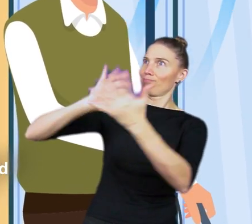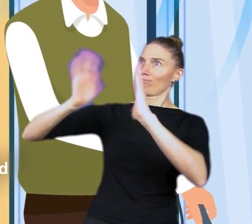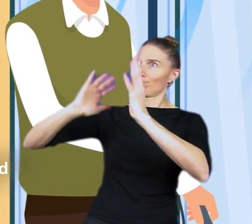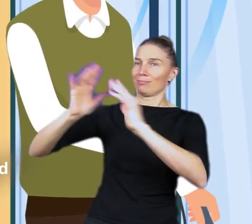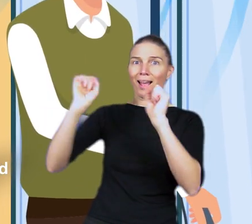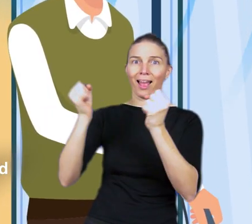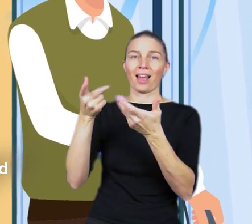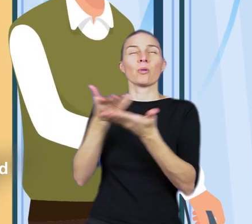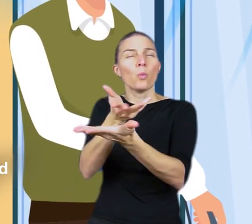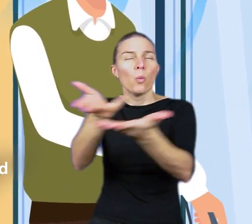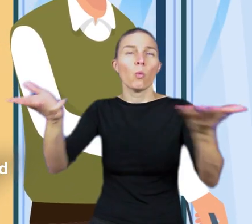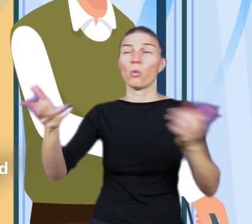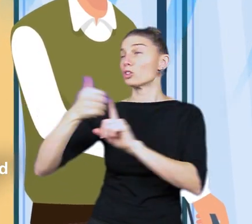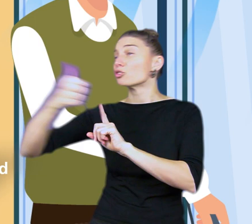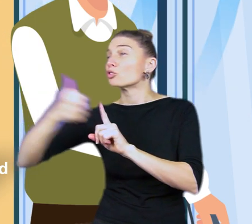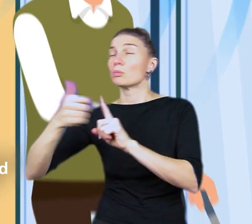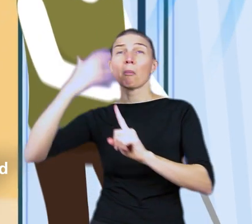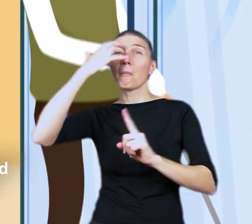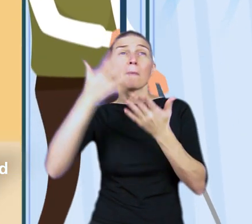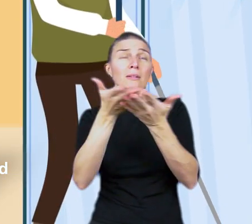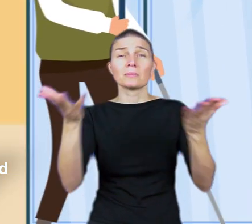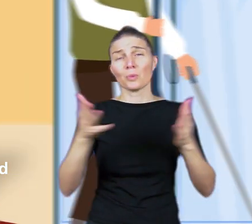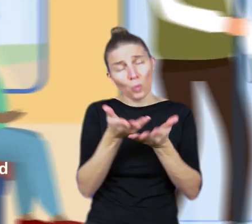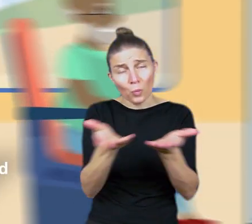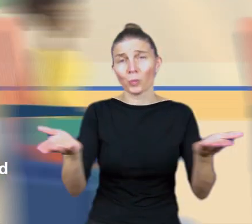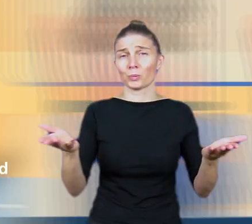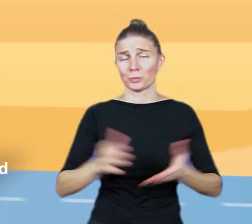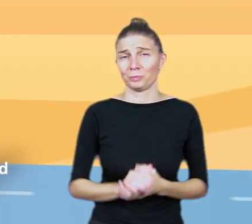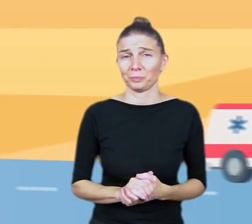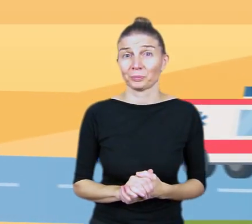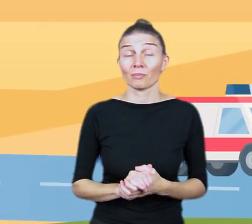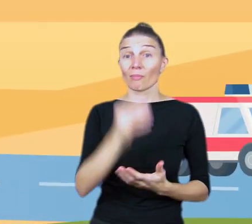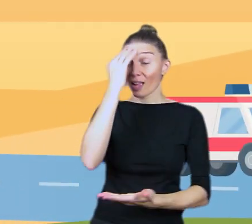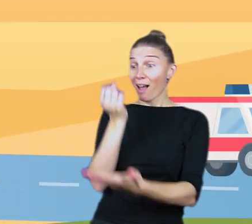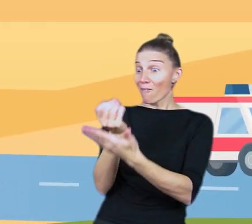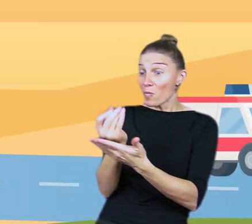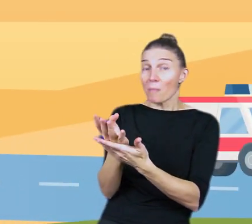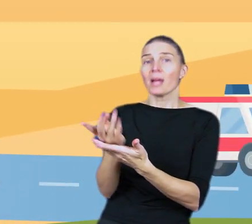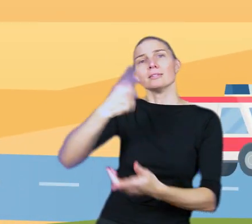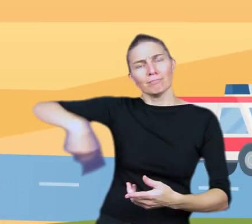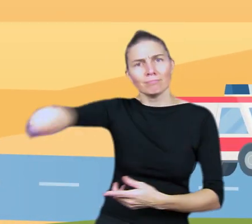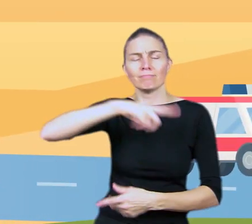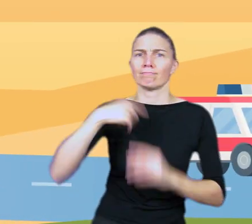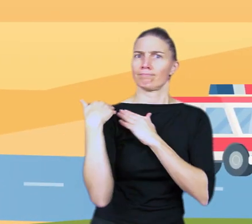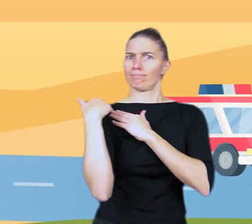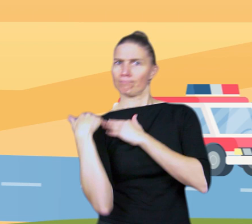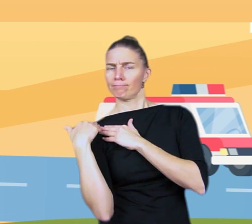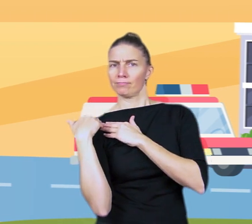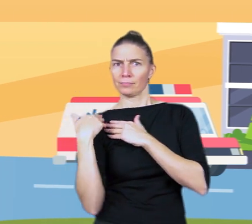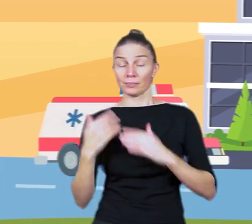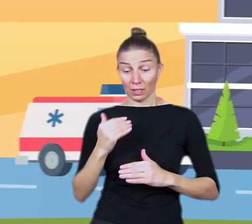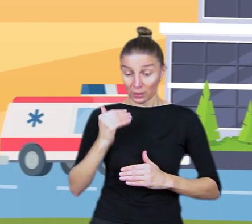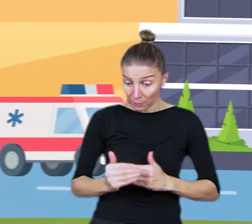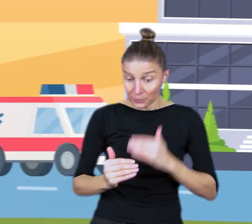signage must be available and obvious in all public and transport spaces. We have a responsibility to make complete